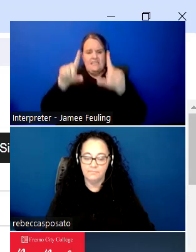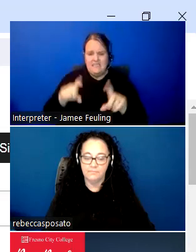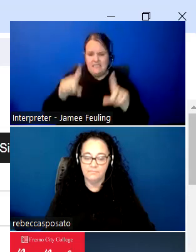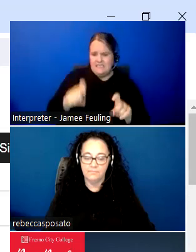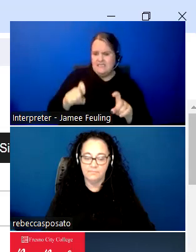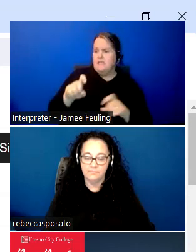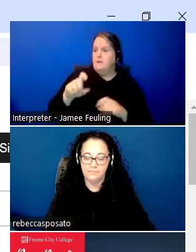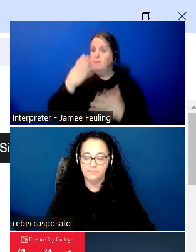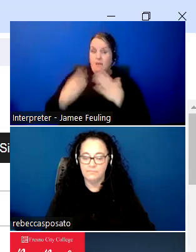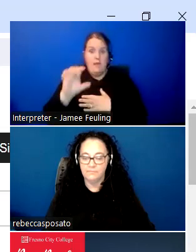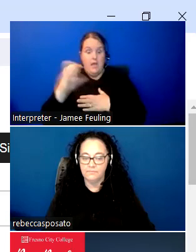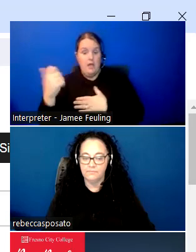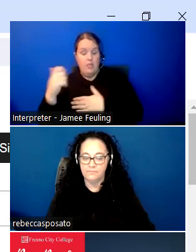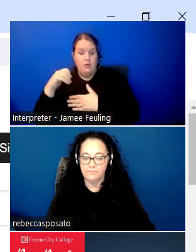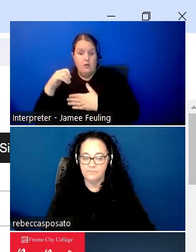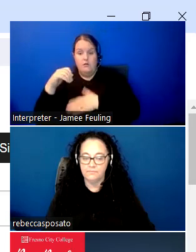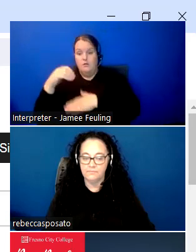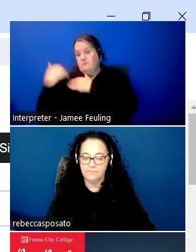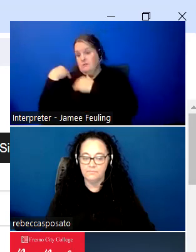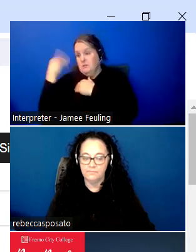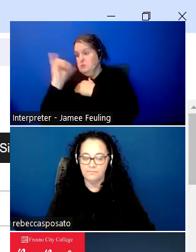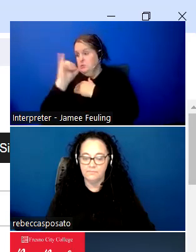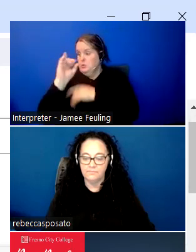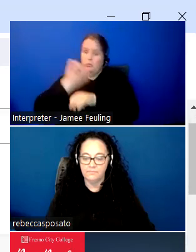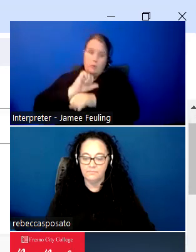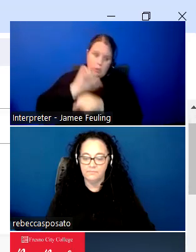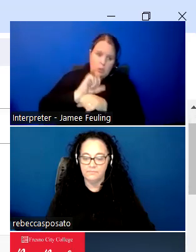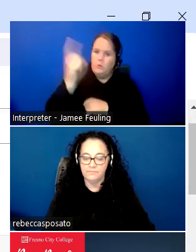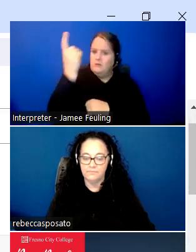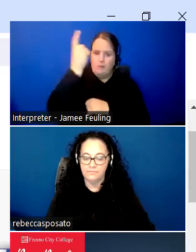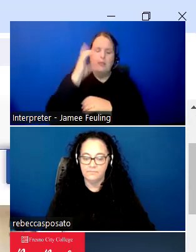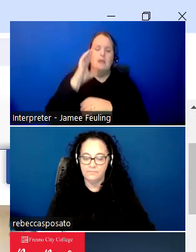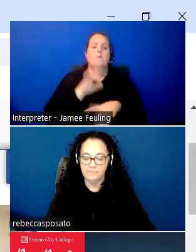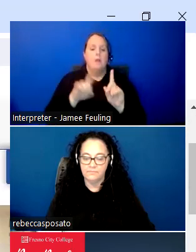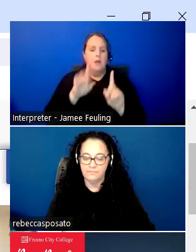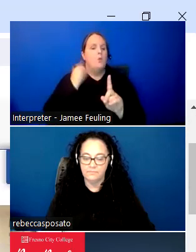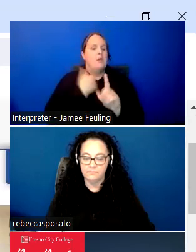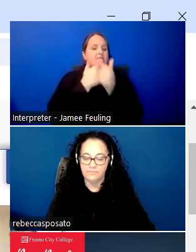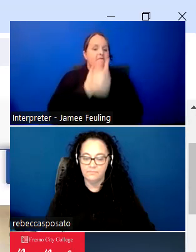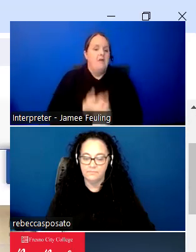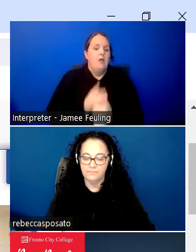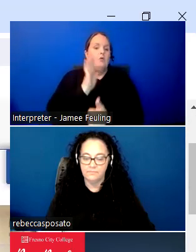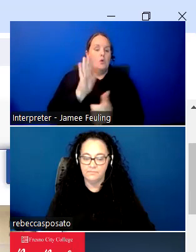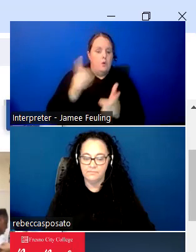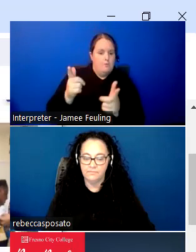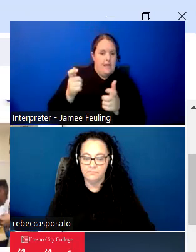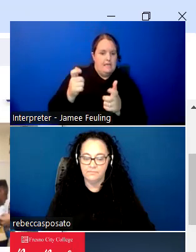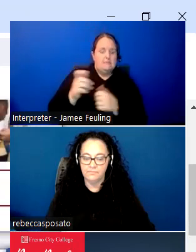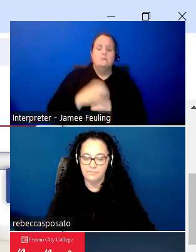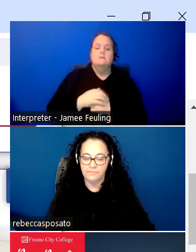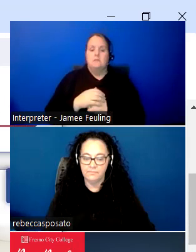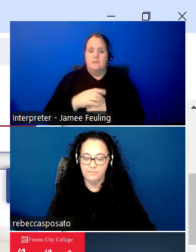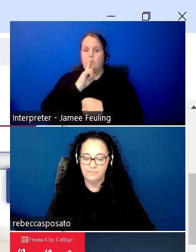other responsibilities. And but we go at your pace, and this is a great place